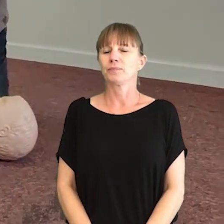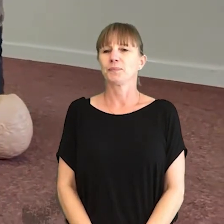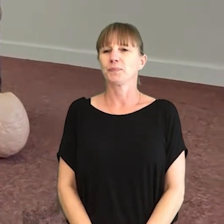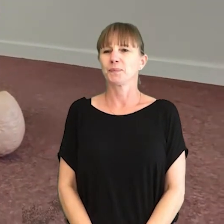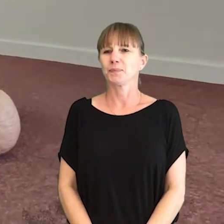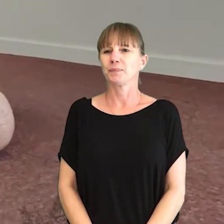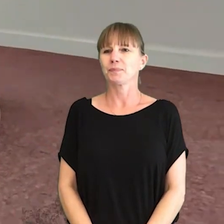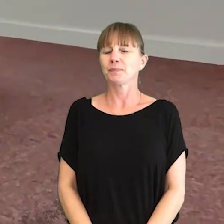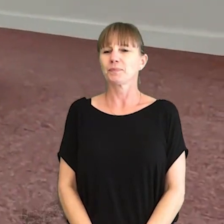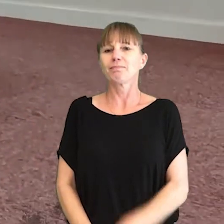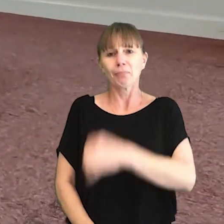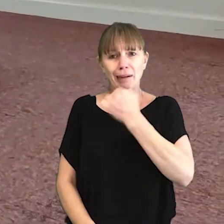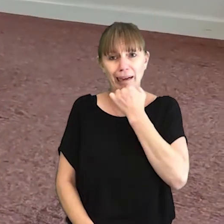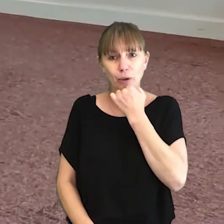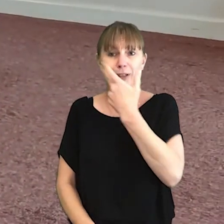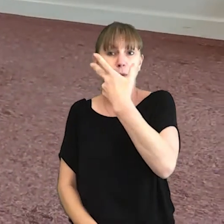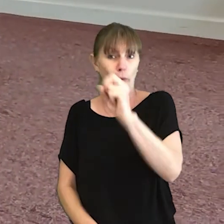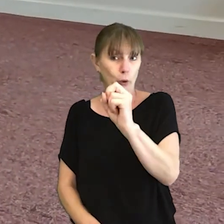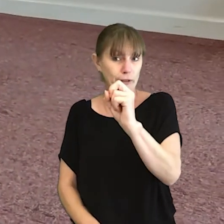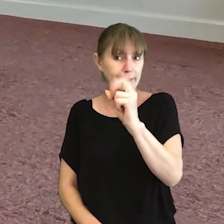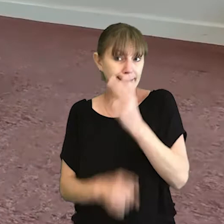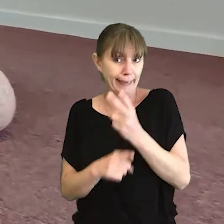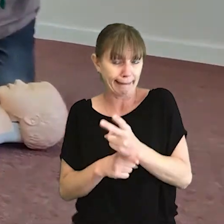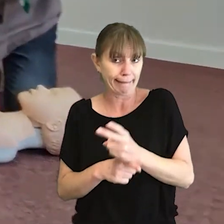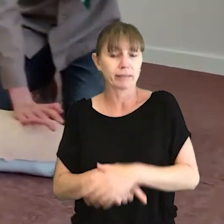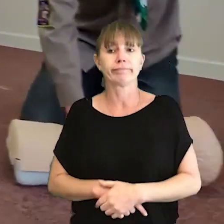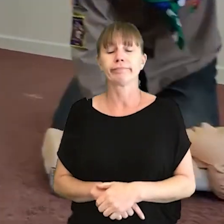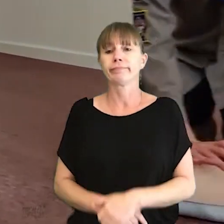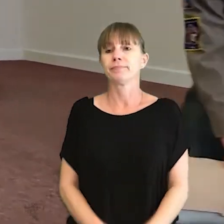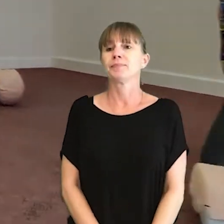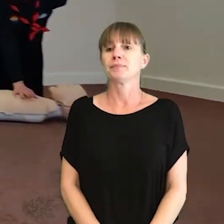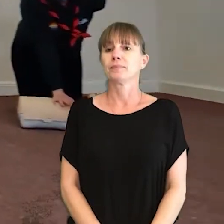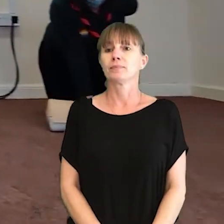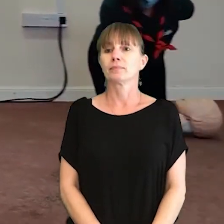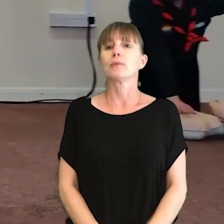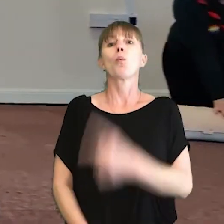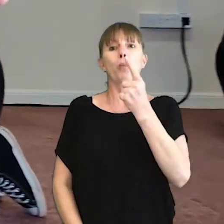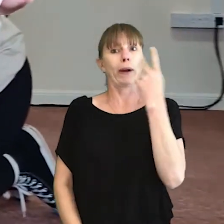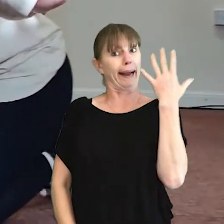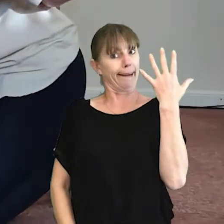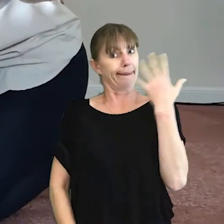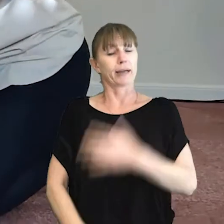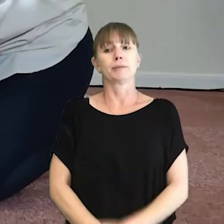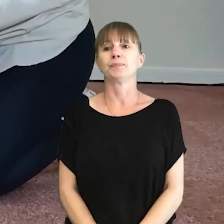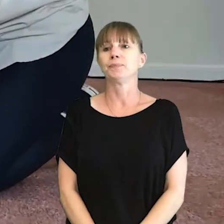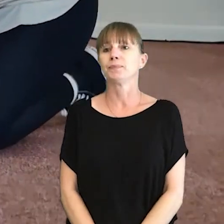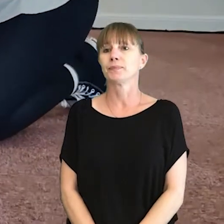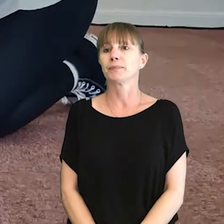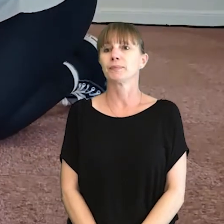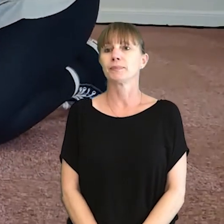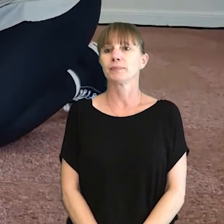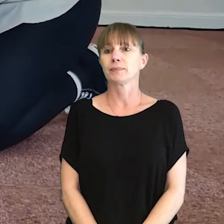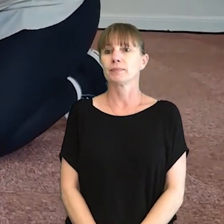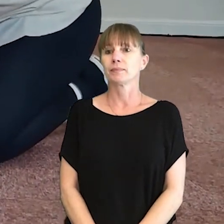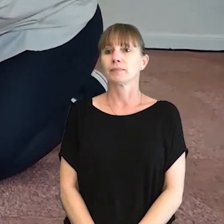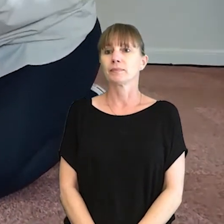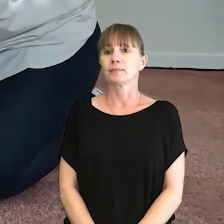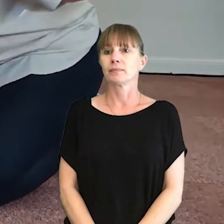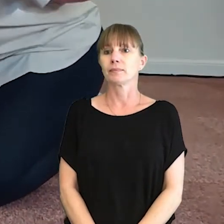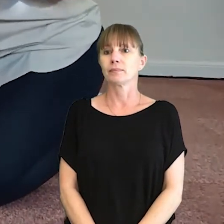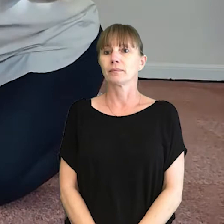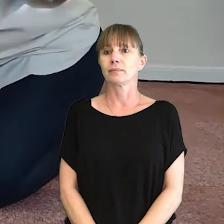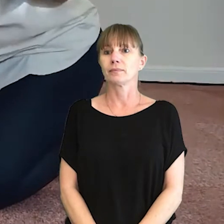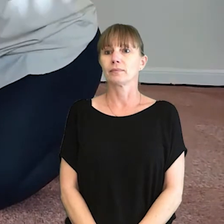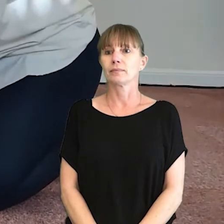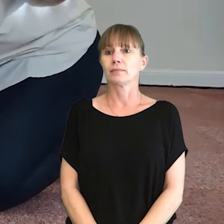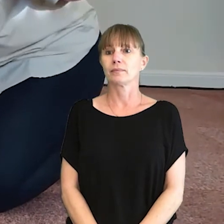1, 2, 3, 4, 5, 6, 7, 8, 9, 10, 11, 12, 13, 14, 15, 16,